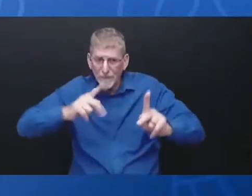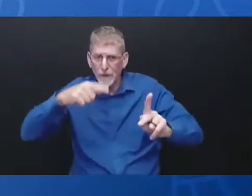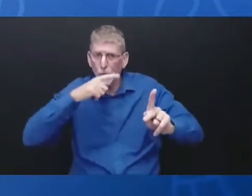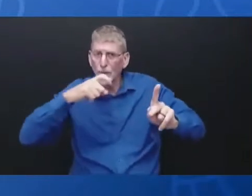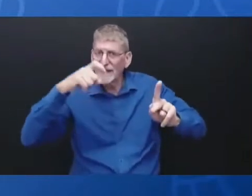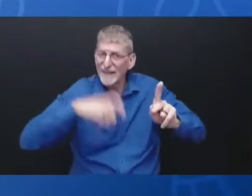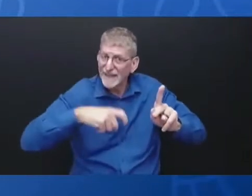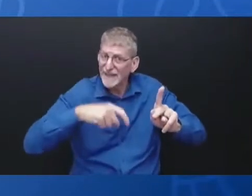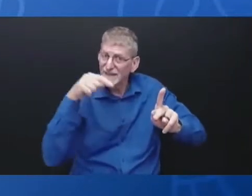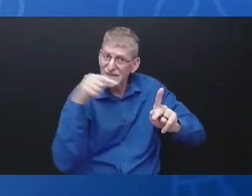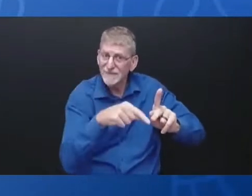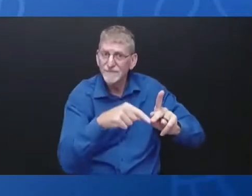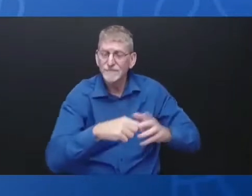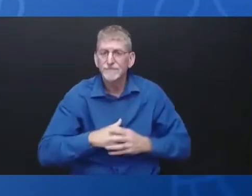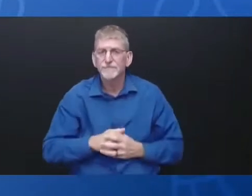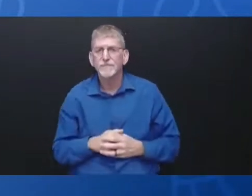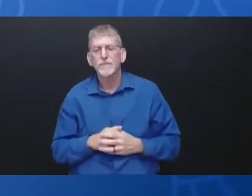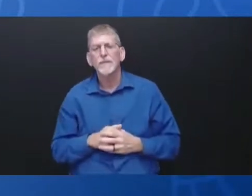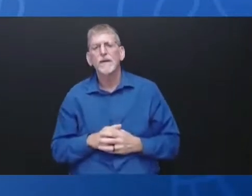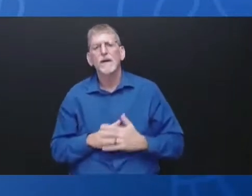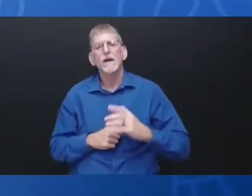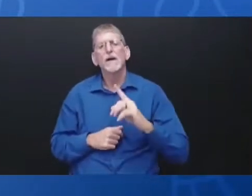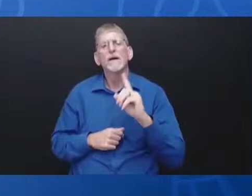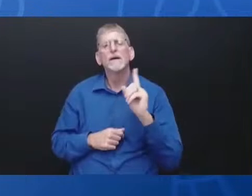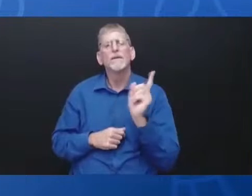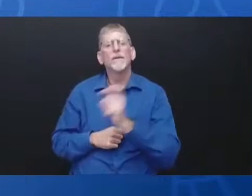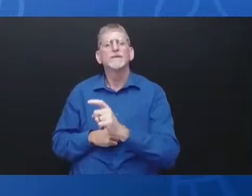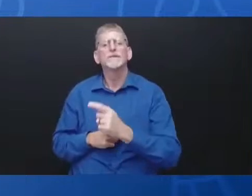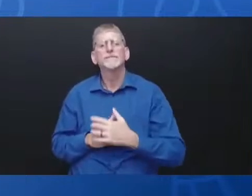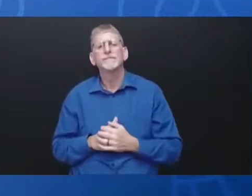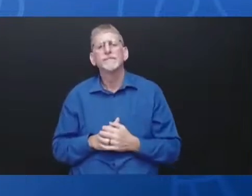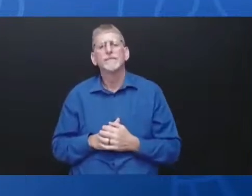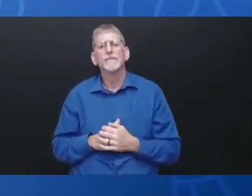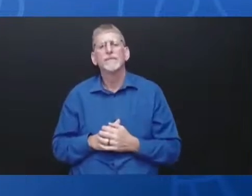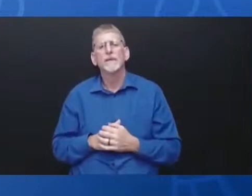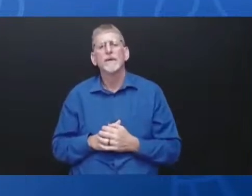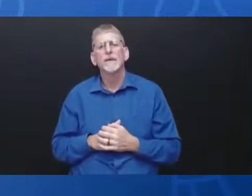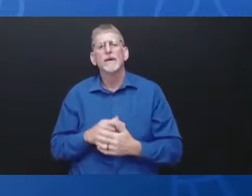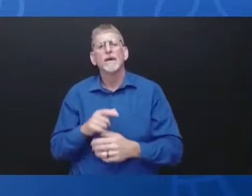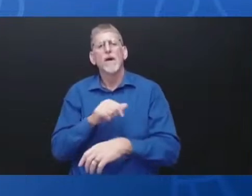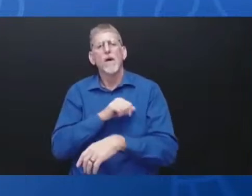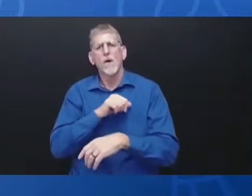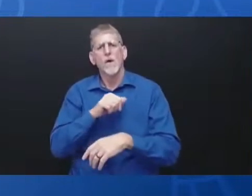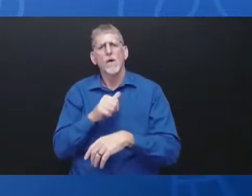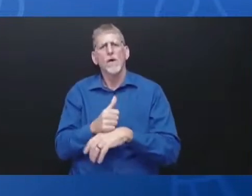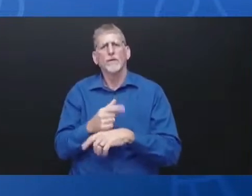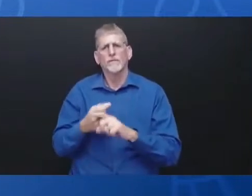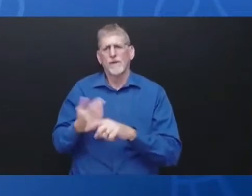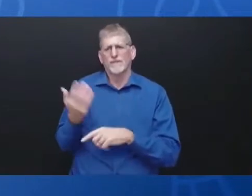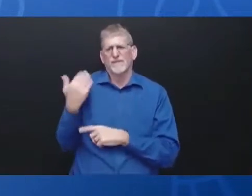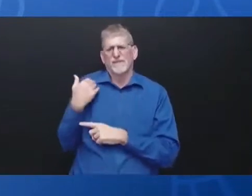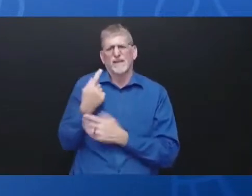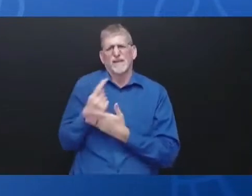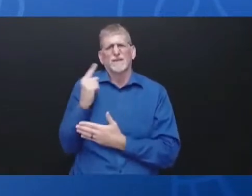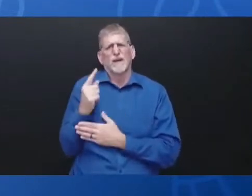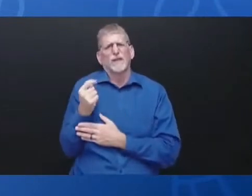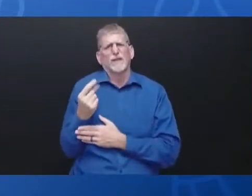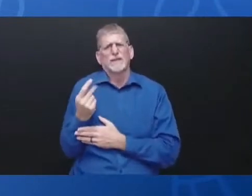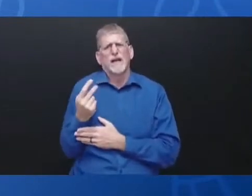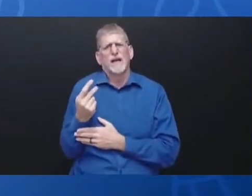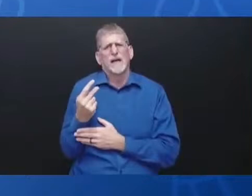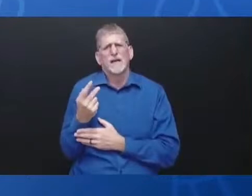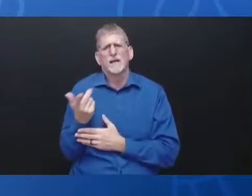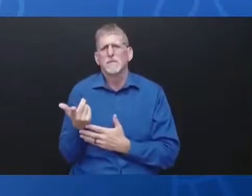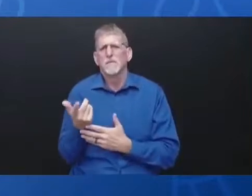Authority last Thursday approved a new constitution. It has granted likely no rights for the minority like Kurds and